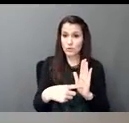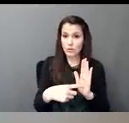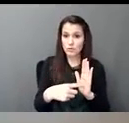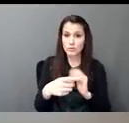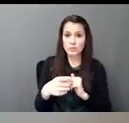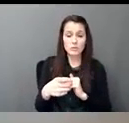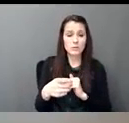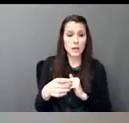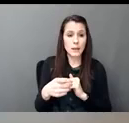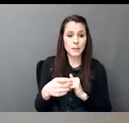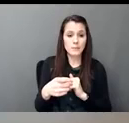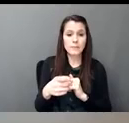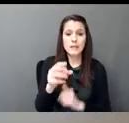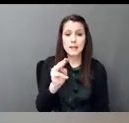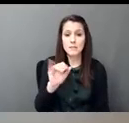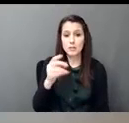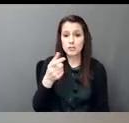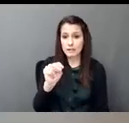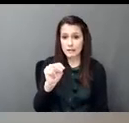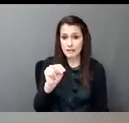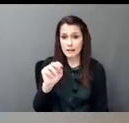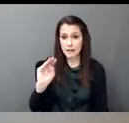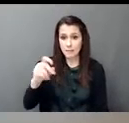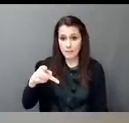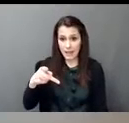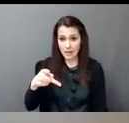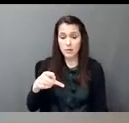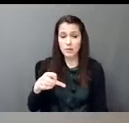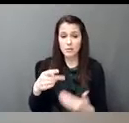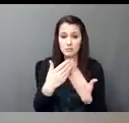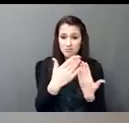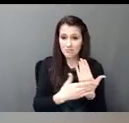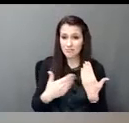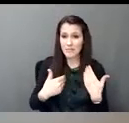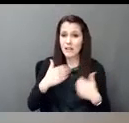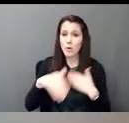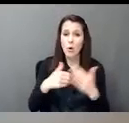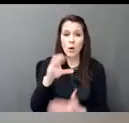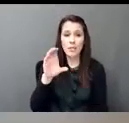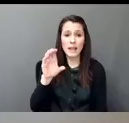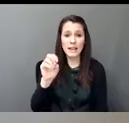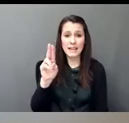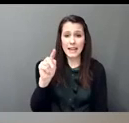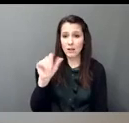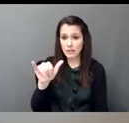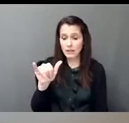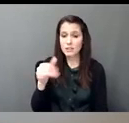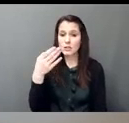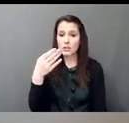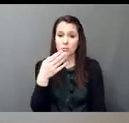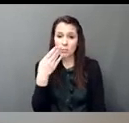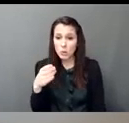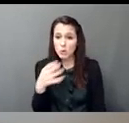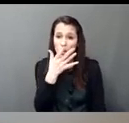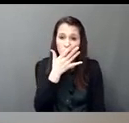Michigan map with all of the counties highlighted. And the counties have color gradients